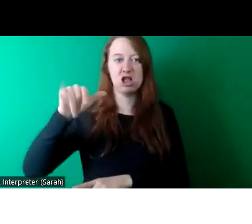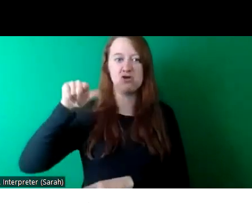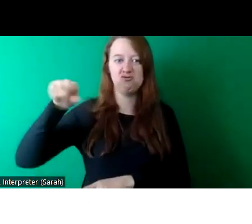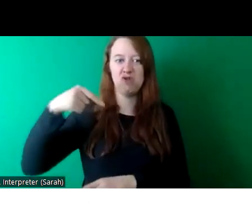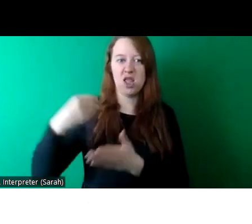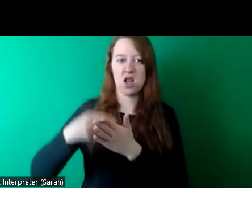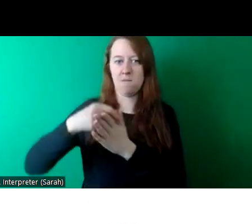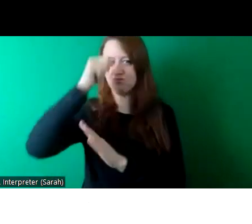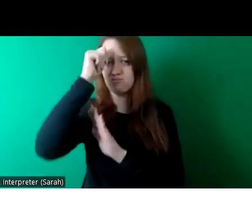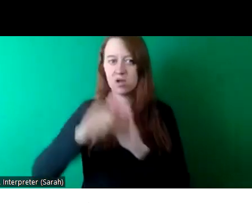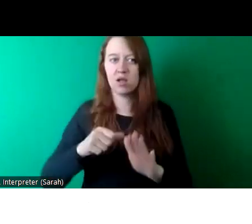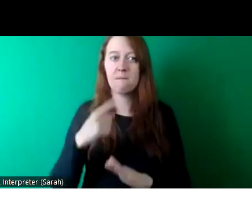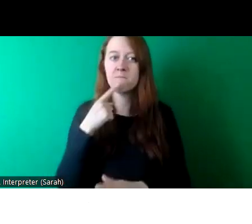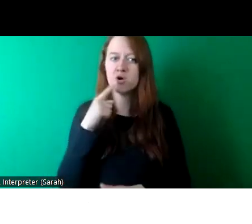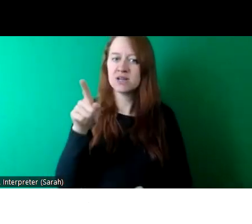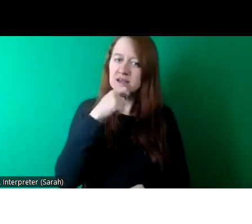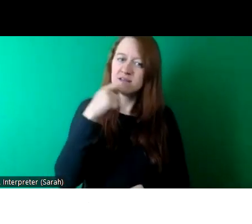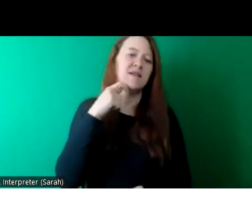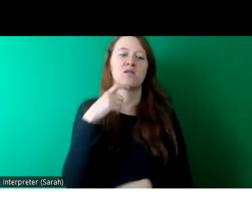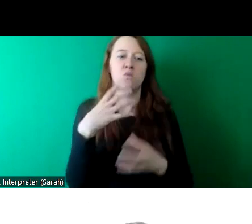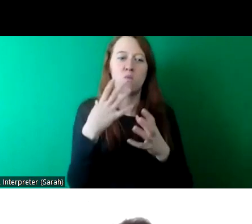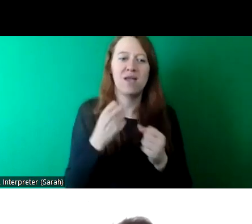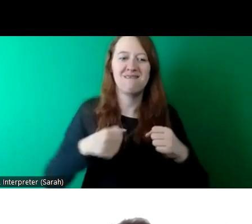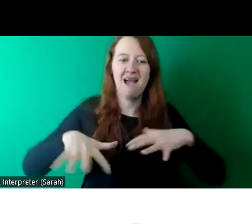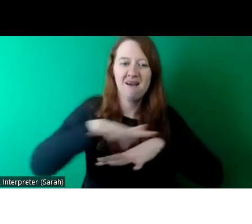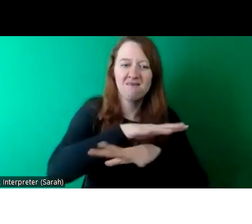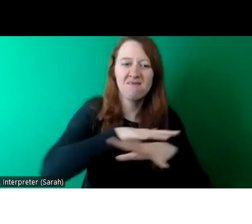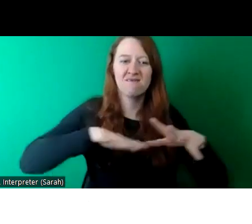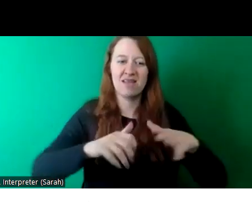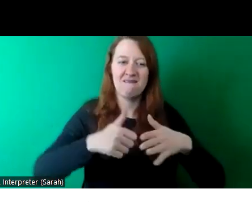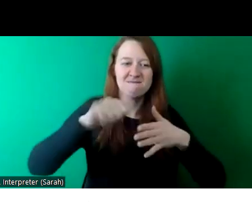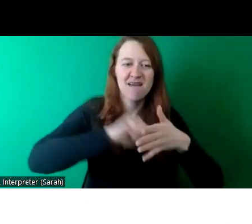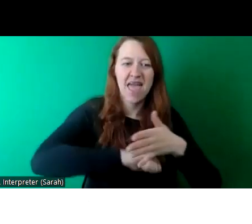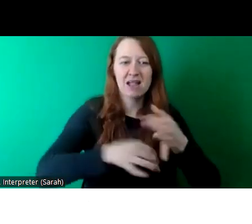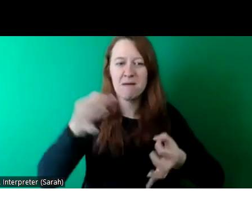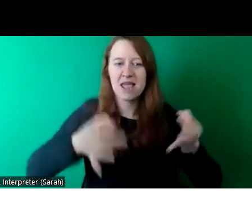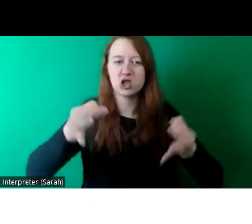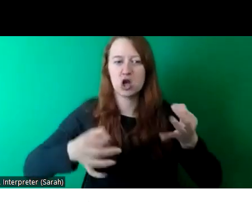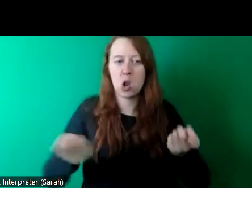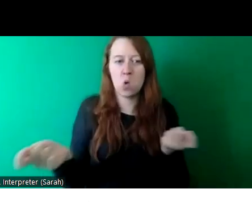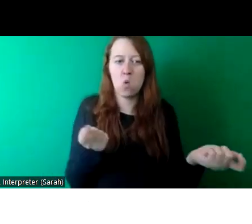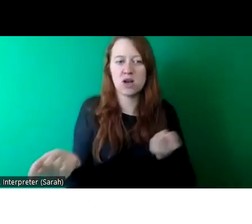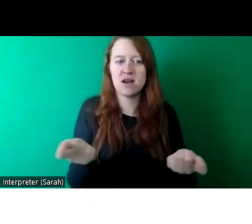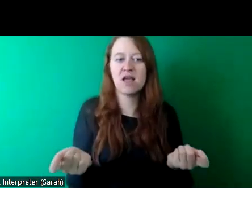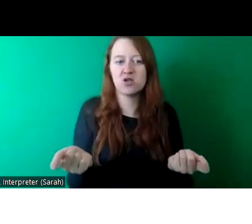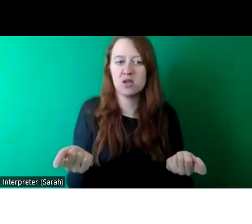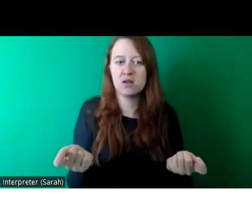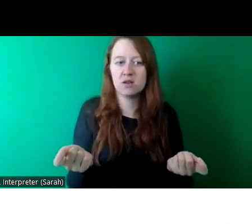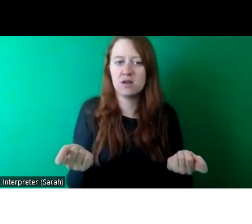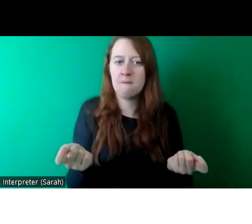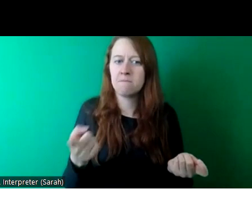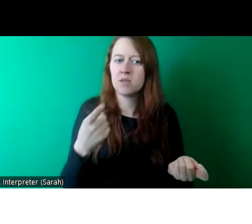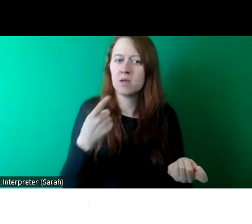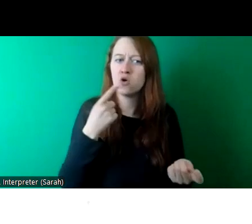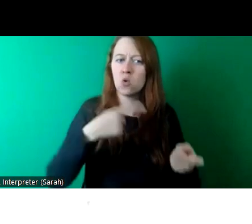deal with complexity and entangled problems and failed political coordination. And for Keynes, he said, what we need to do is